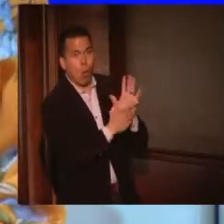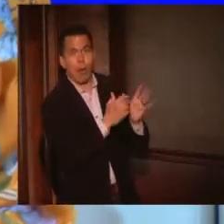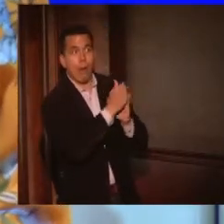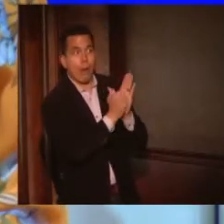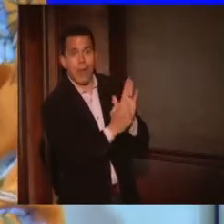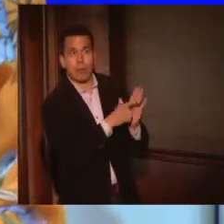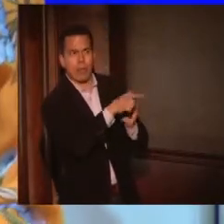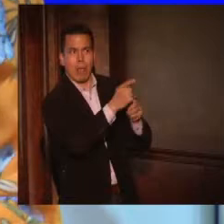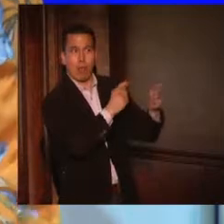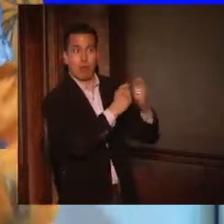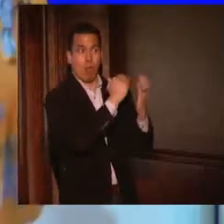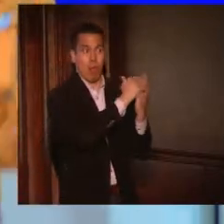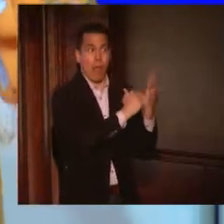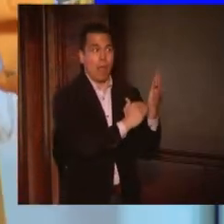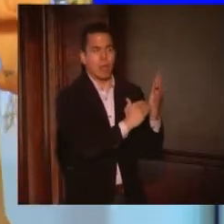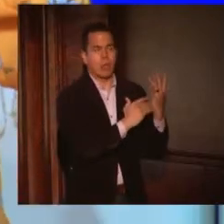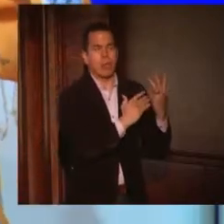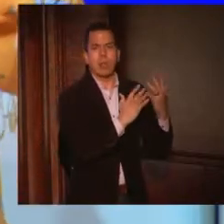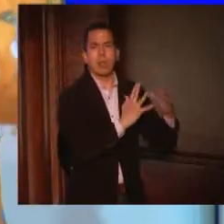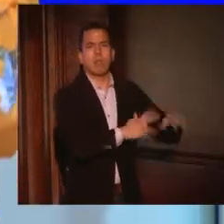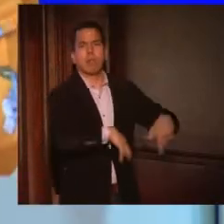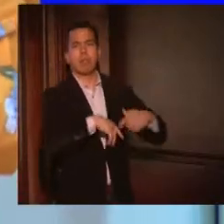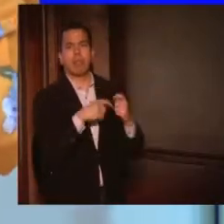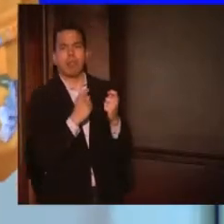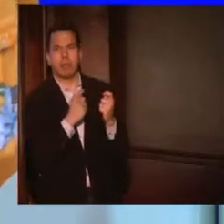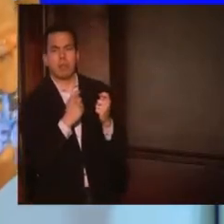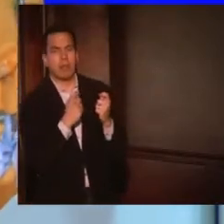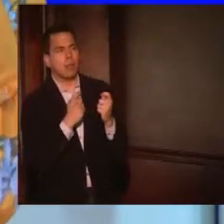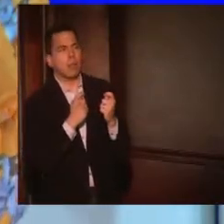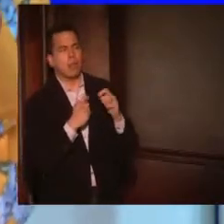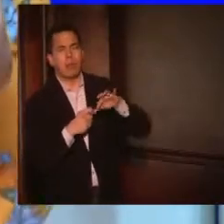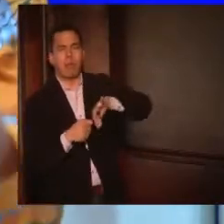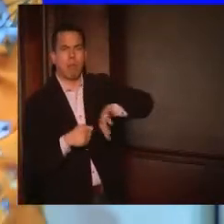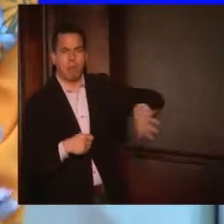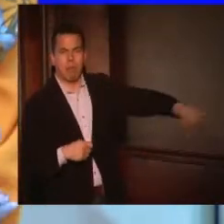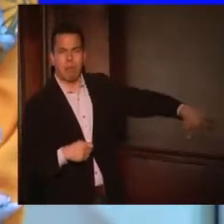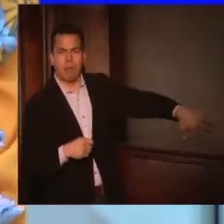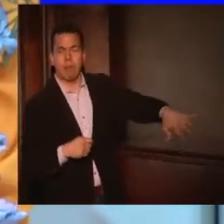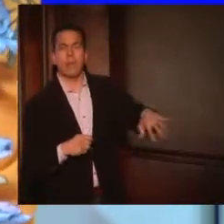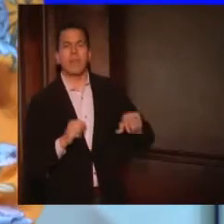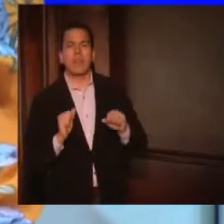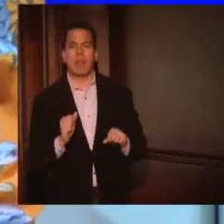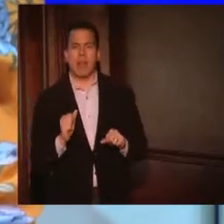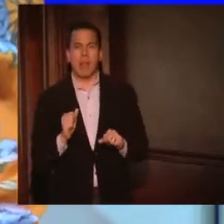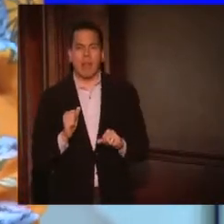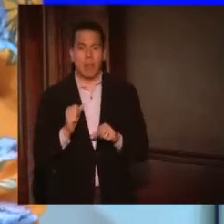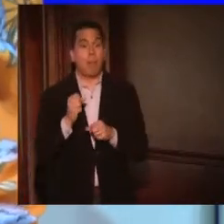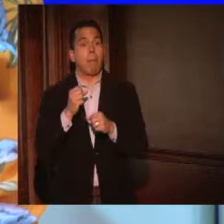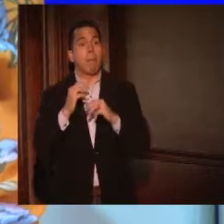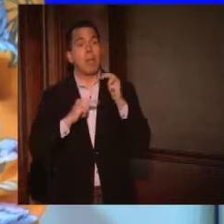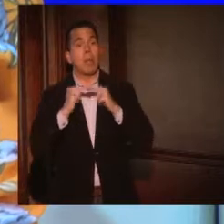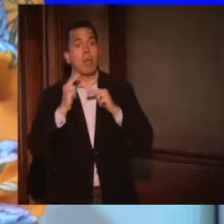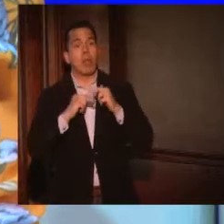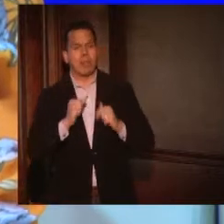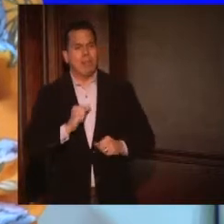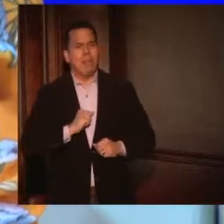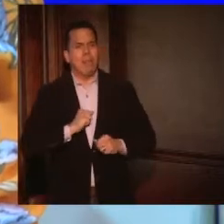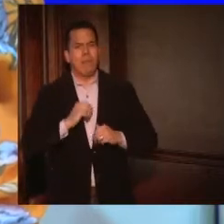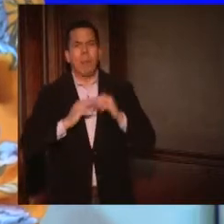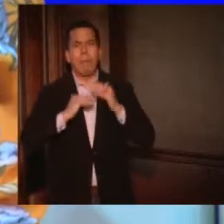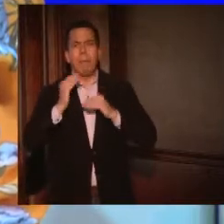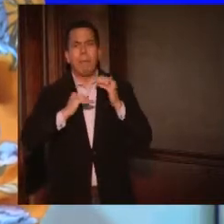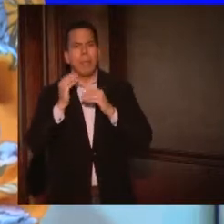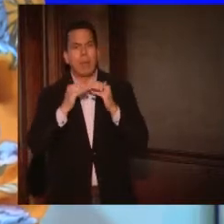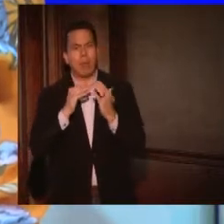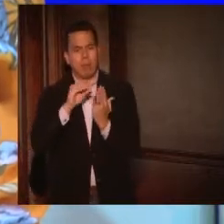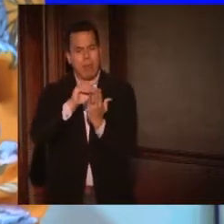for controlling the ledgers, and we have to pay them to update it, and we can remove them from the system, and we can build ledgers that we can connect with each other through